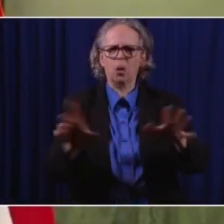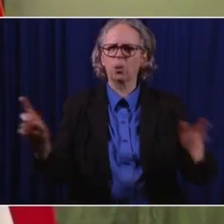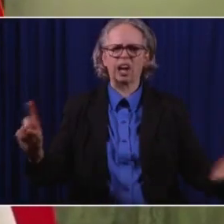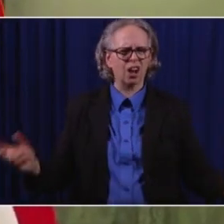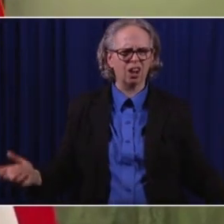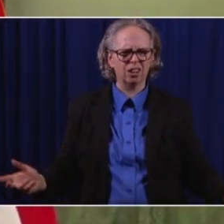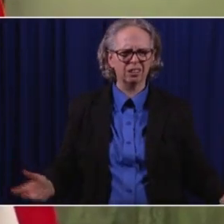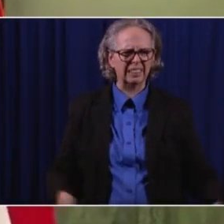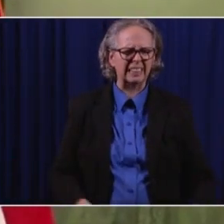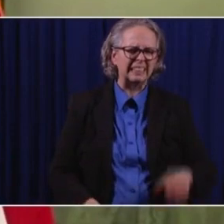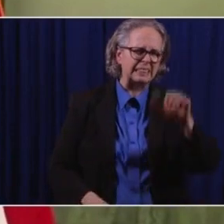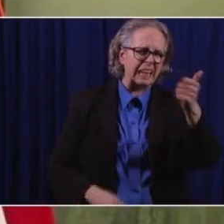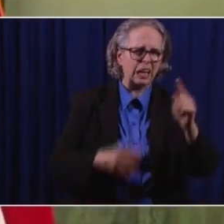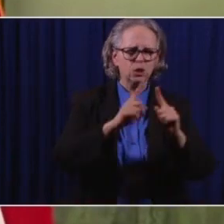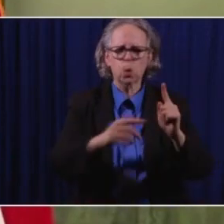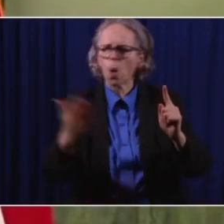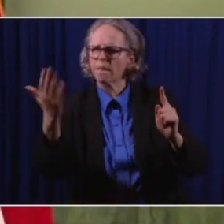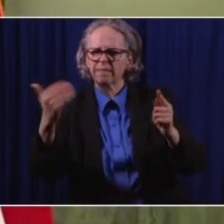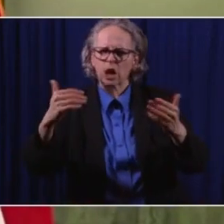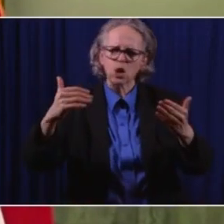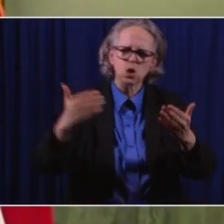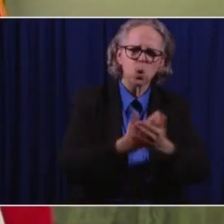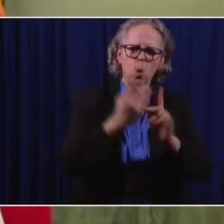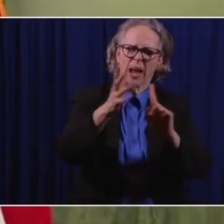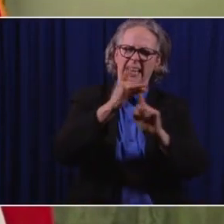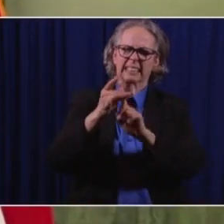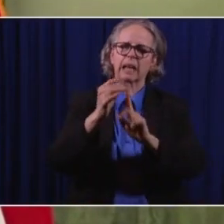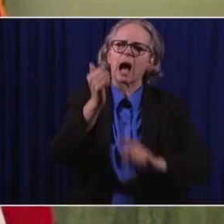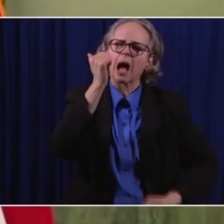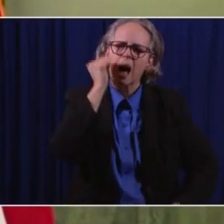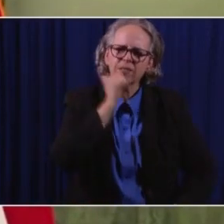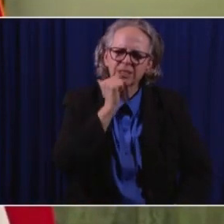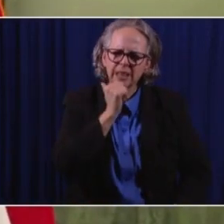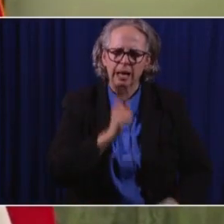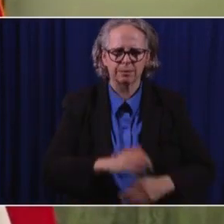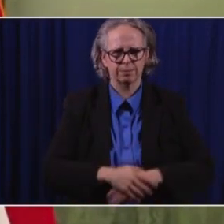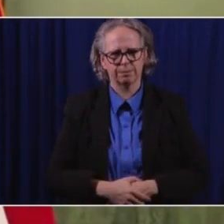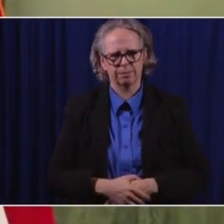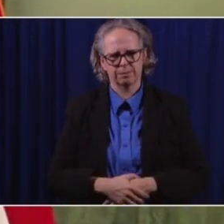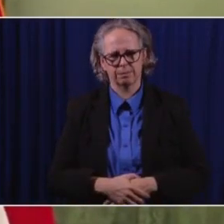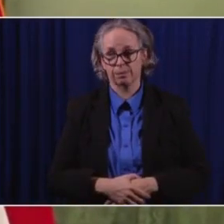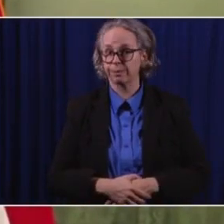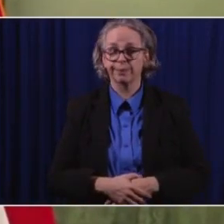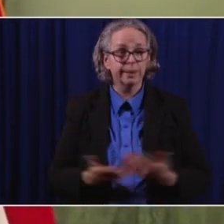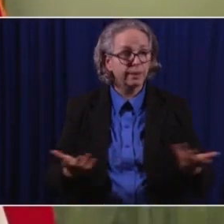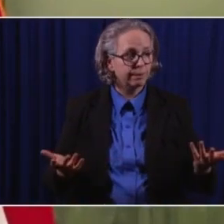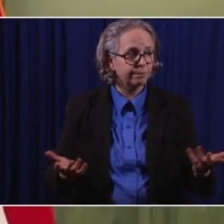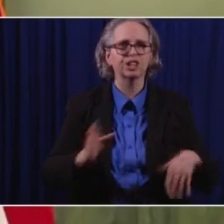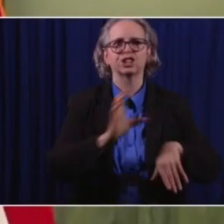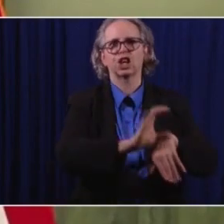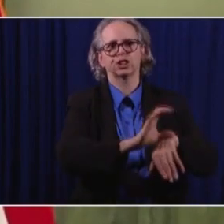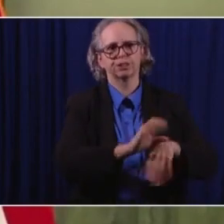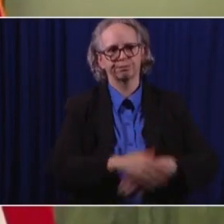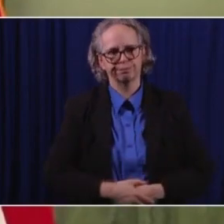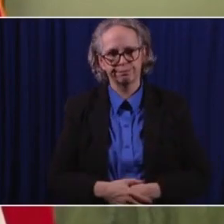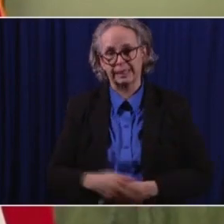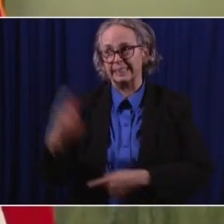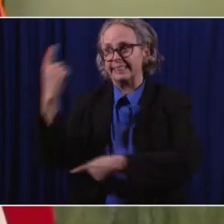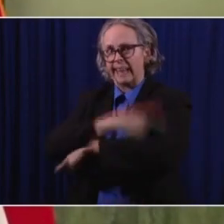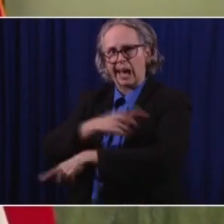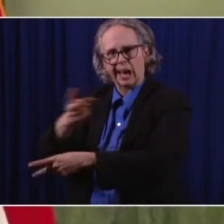new cases per day, and that several are connected to multiple outbreaks, including churches, daycares, and a dental